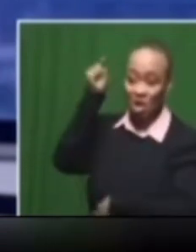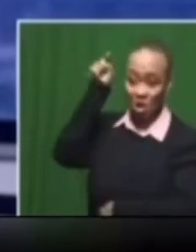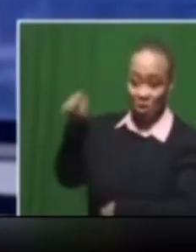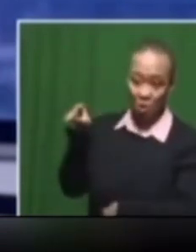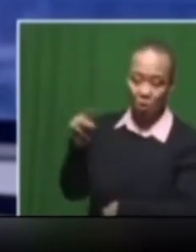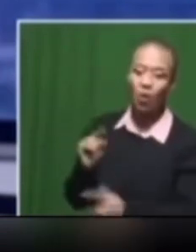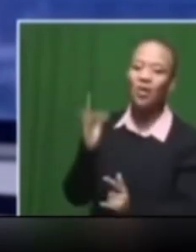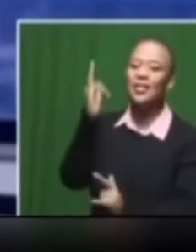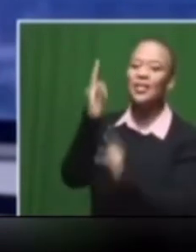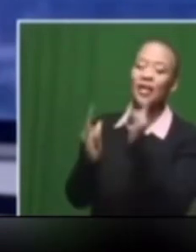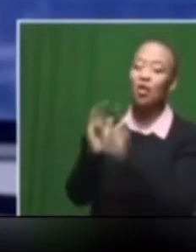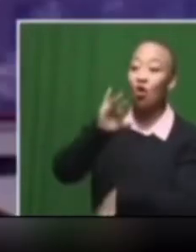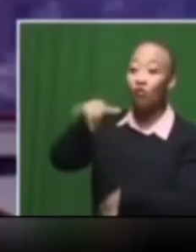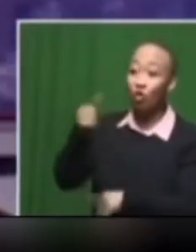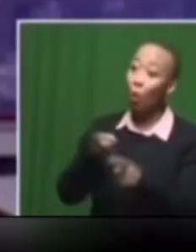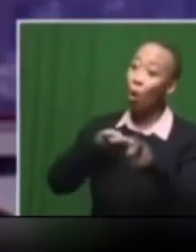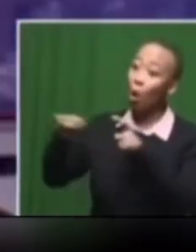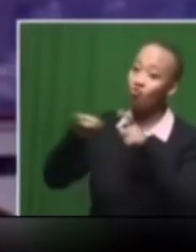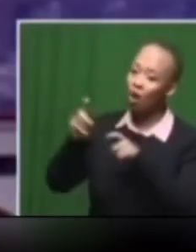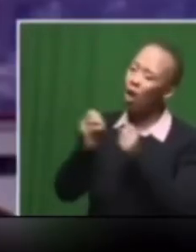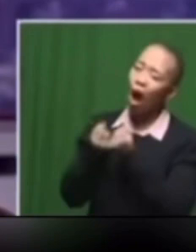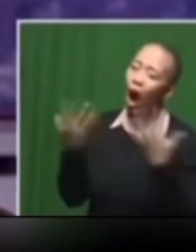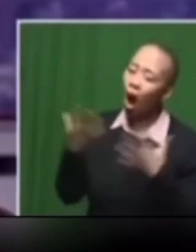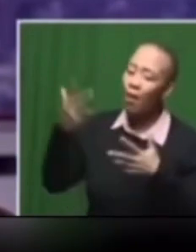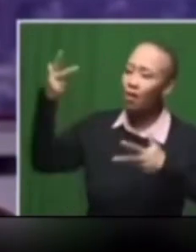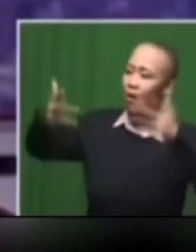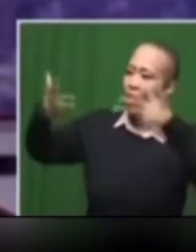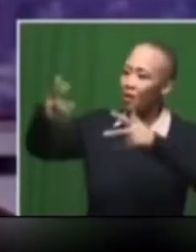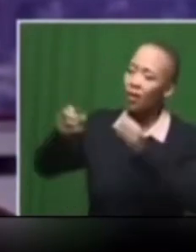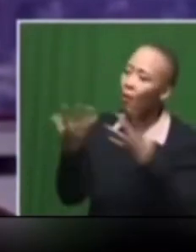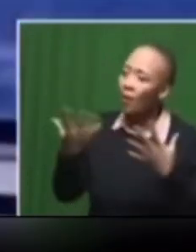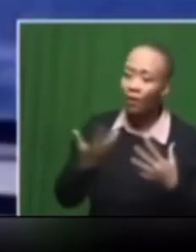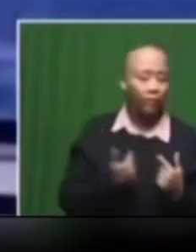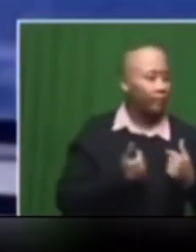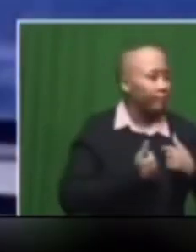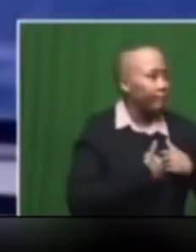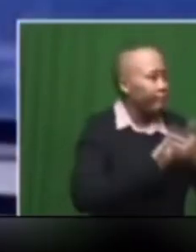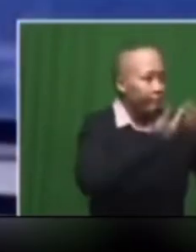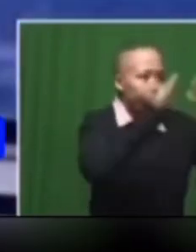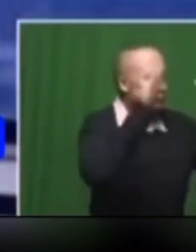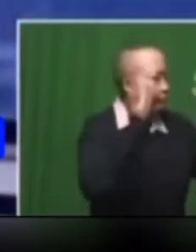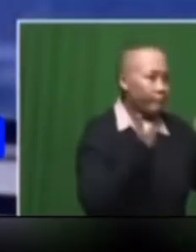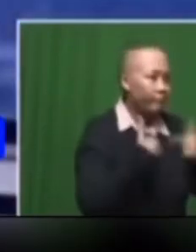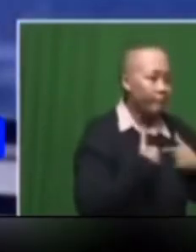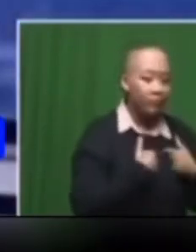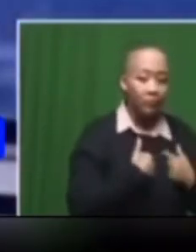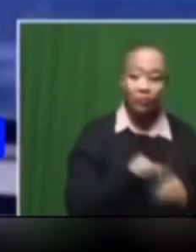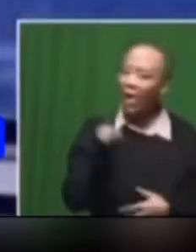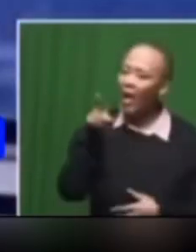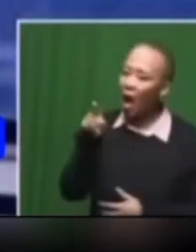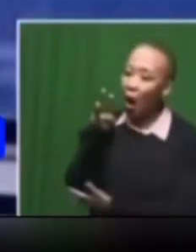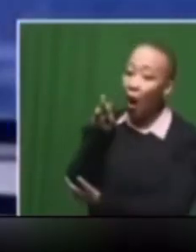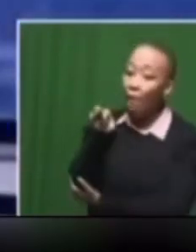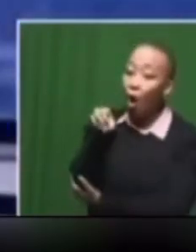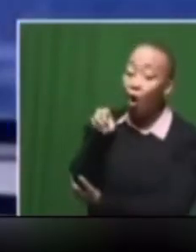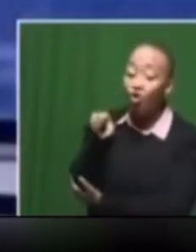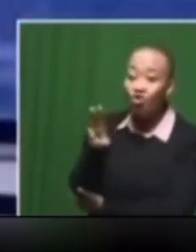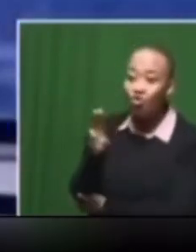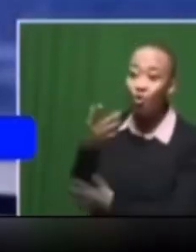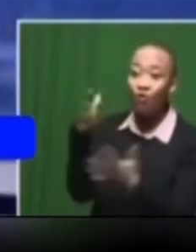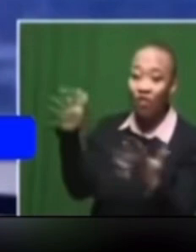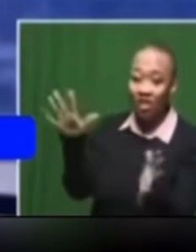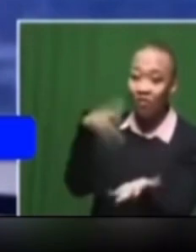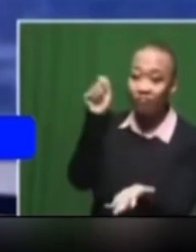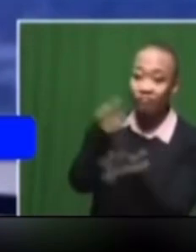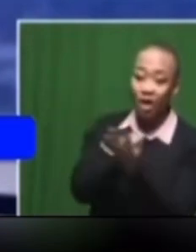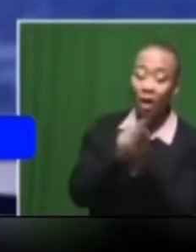of Johannesburg. I don't have that number. So that memorandum of understanding that you entered into with the private sector a few weeks ago,